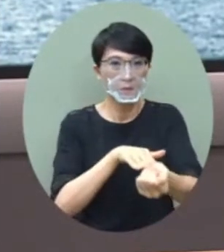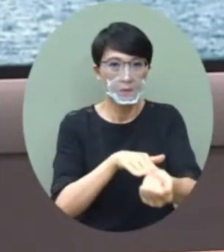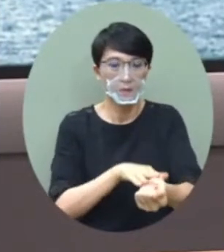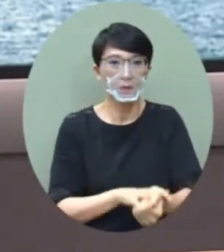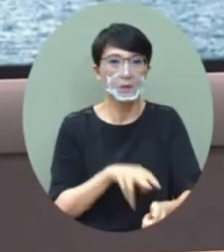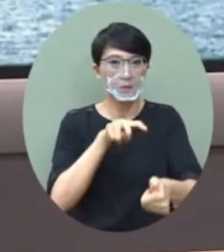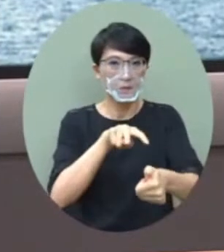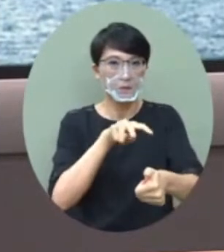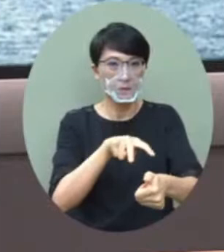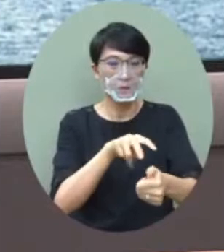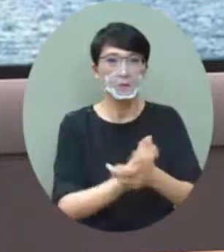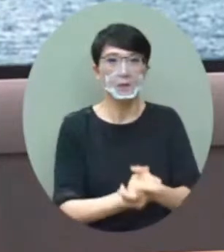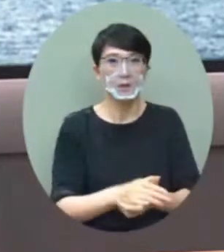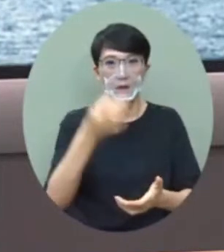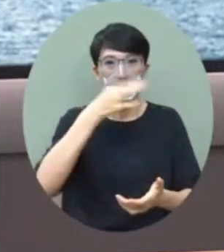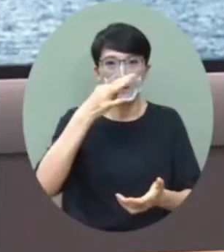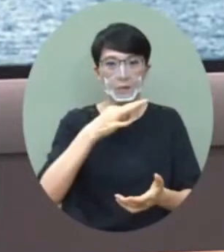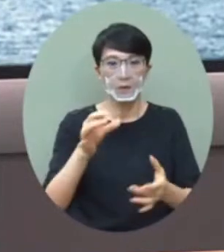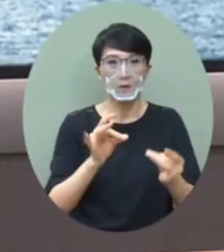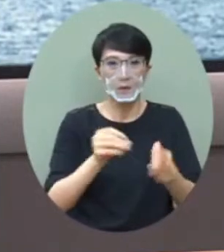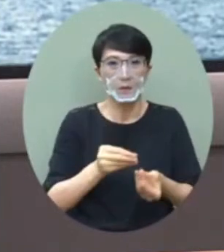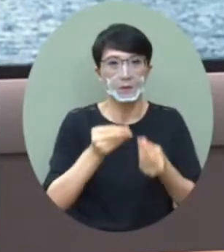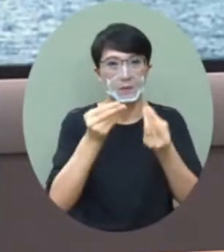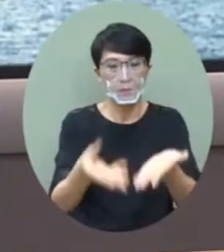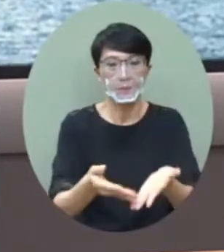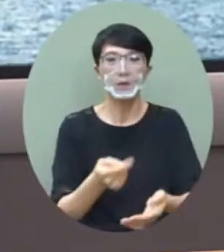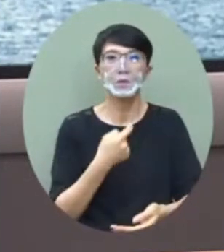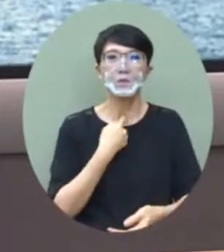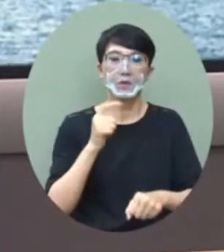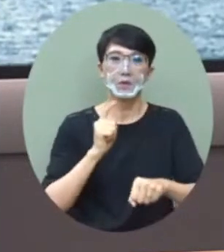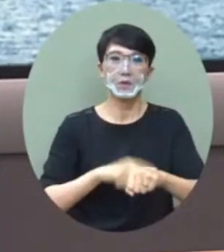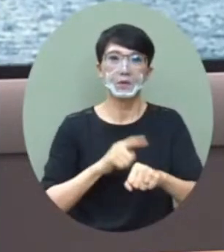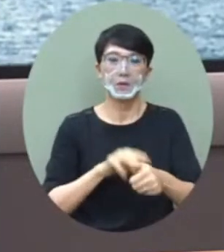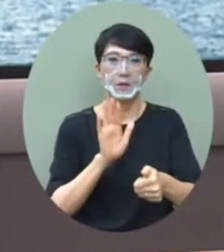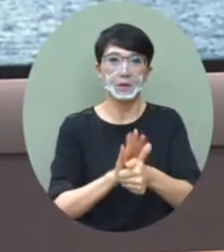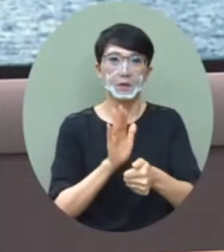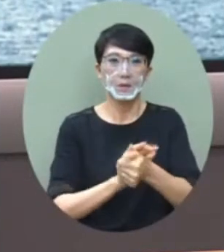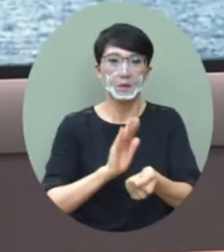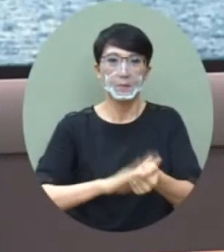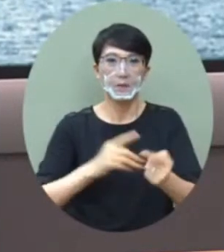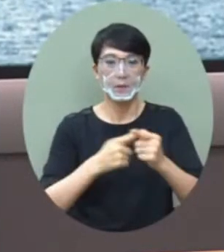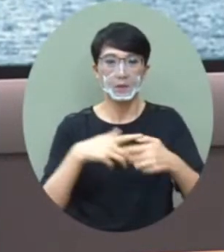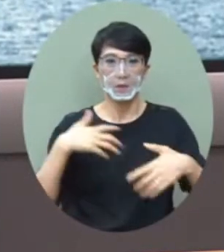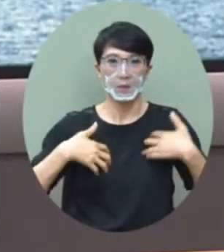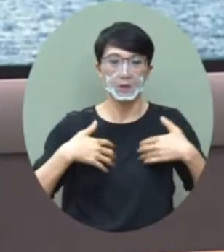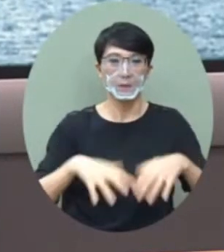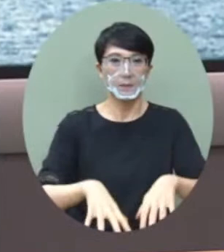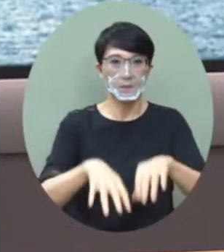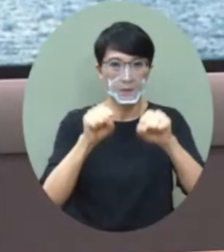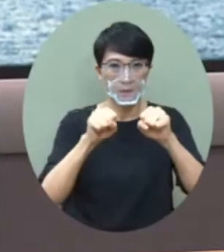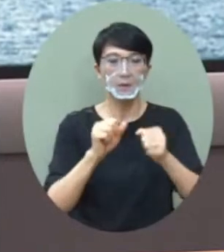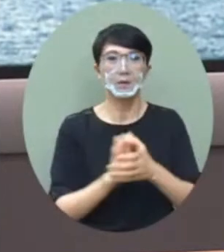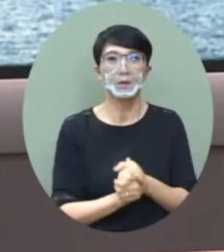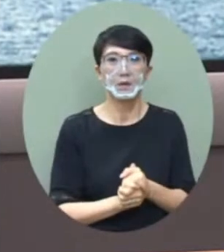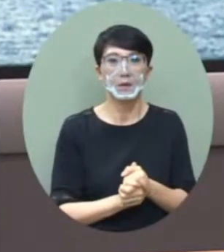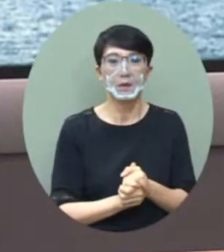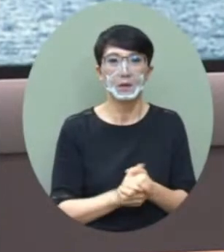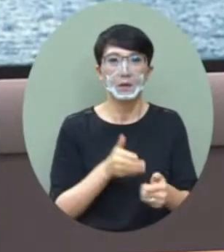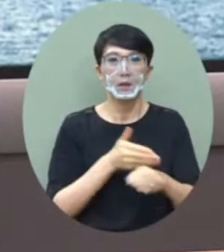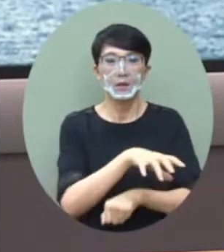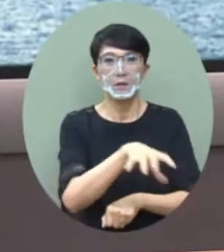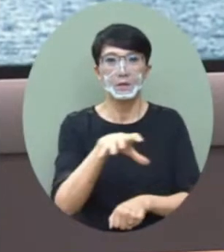including doing the ward rounds, providing treatment for patients, and